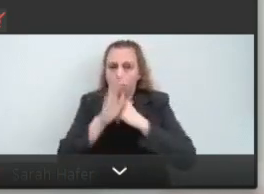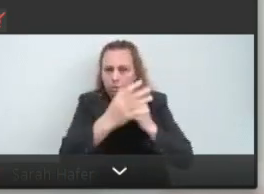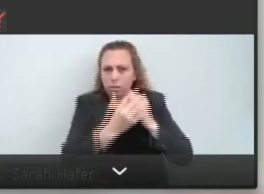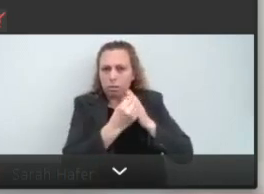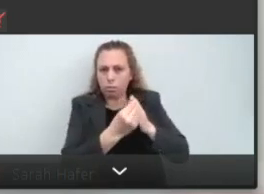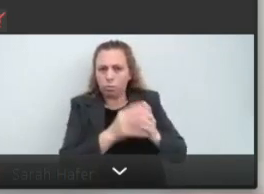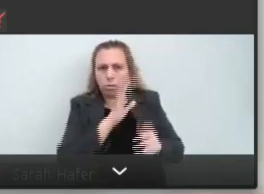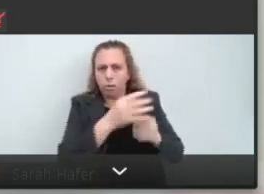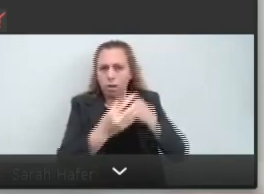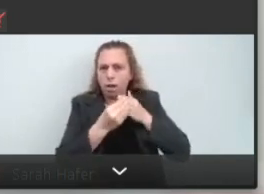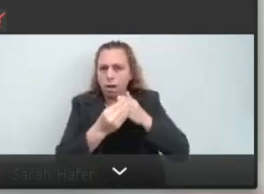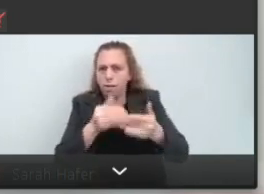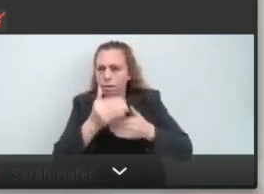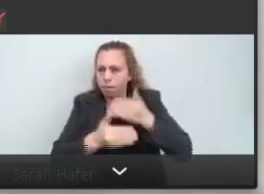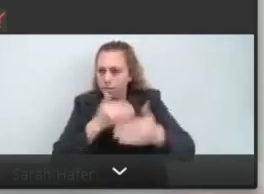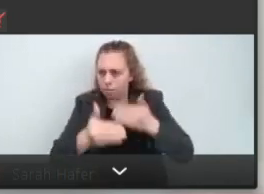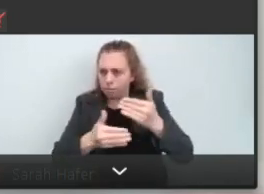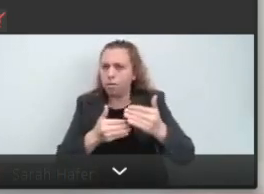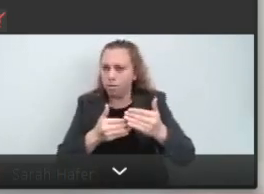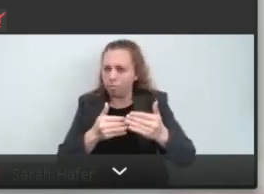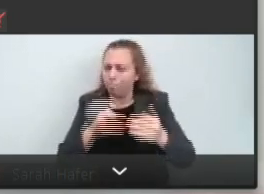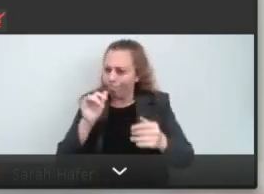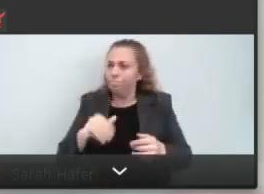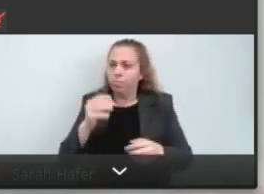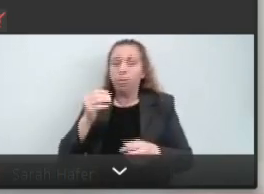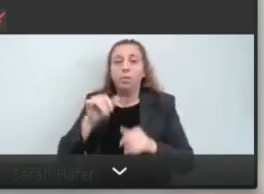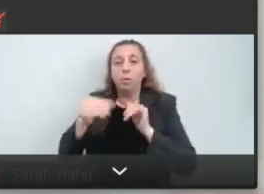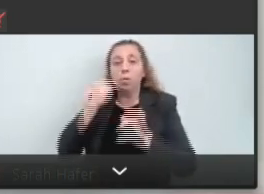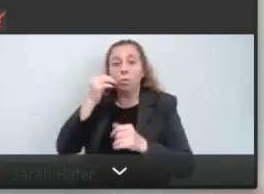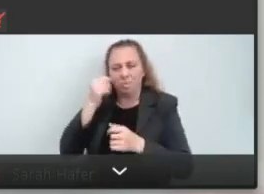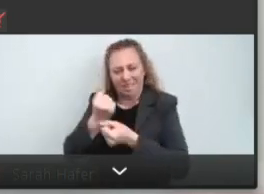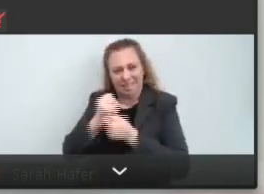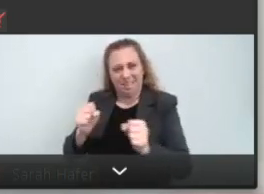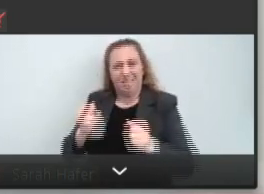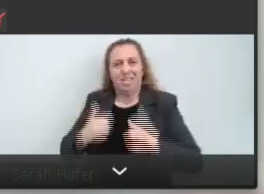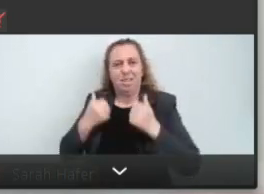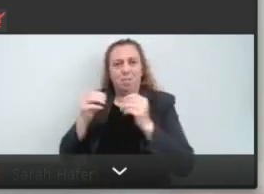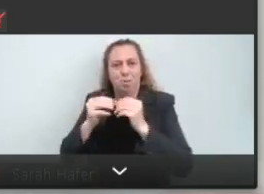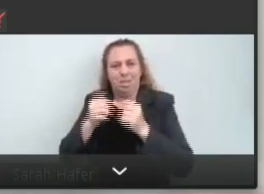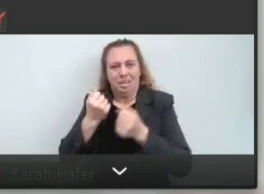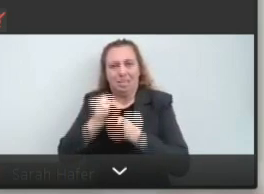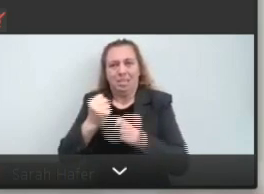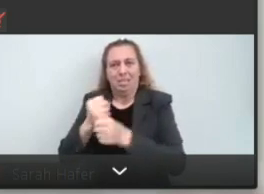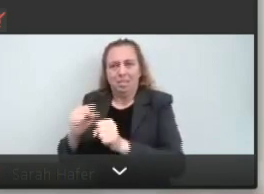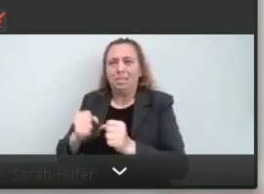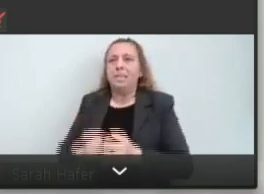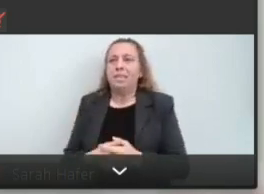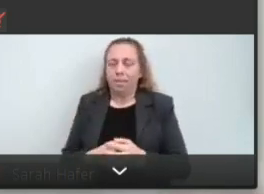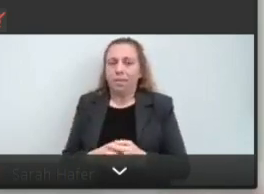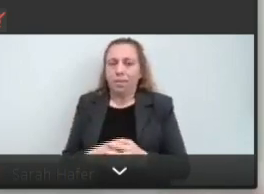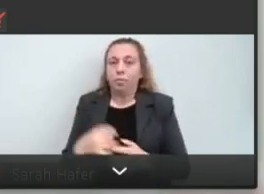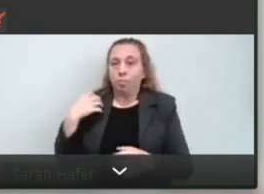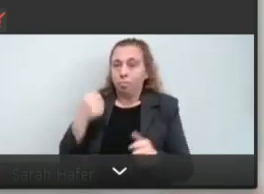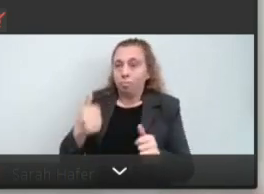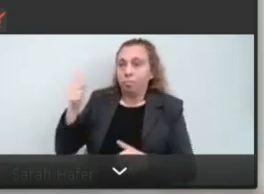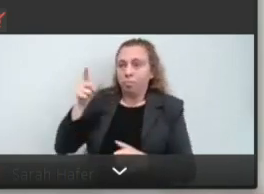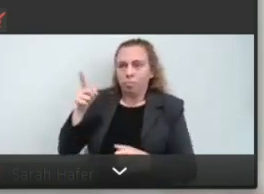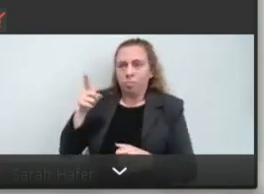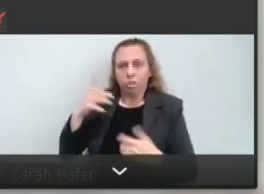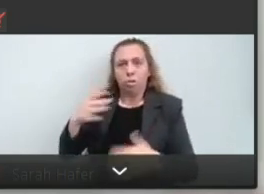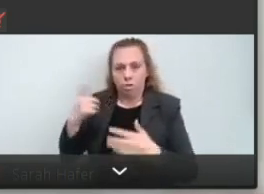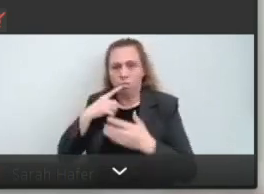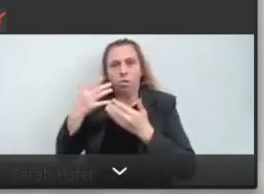home to save lives. So I would also echo the chair's gratitude for all of those who have upended their routines and their lives in order